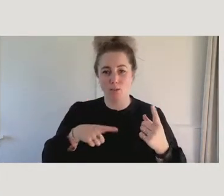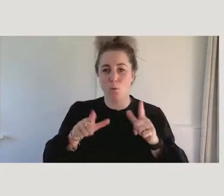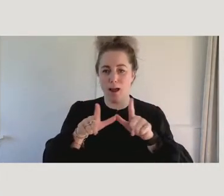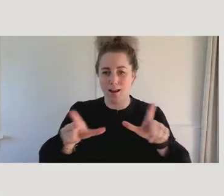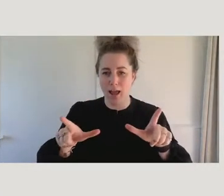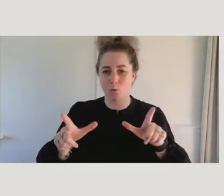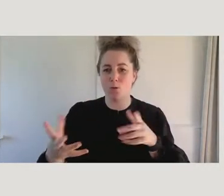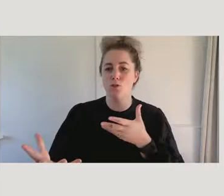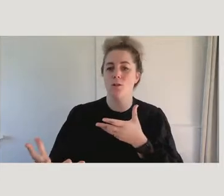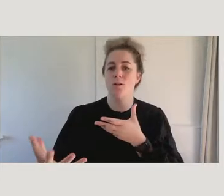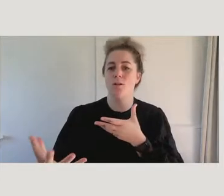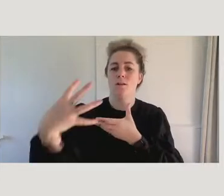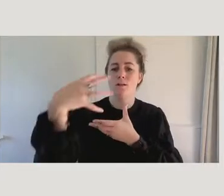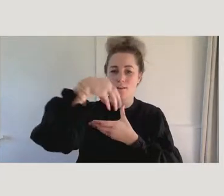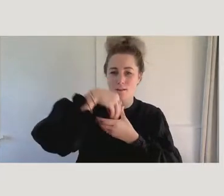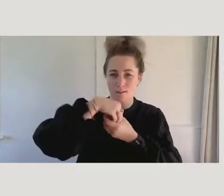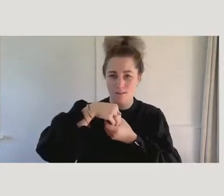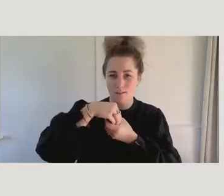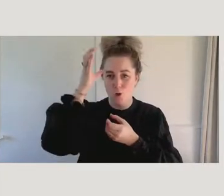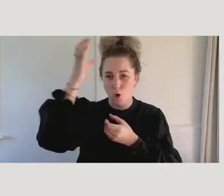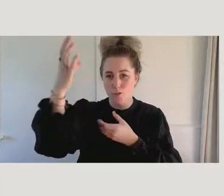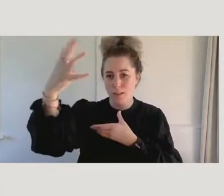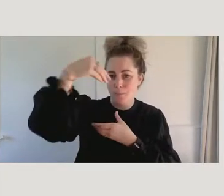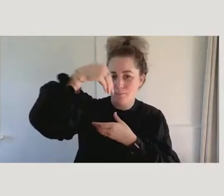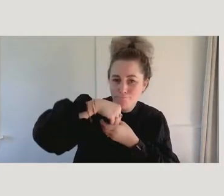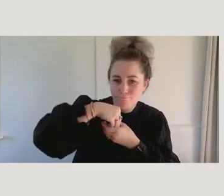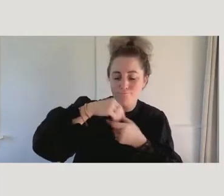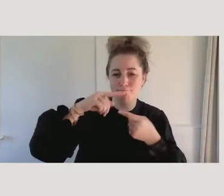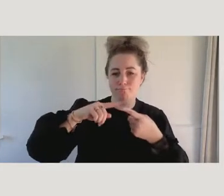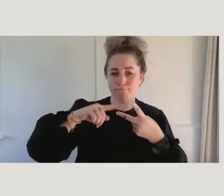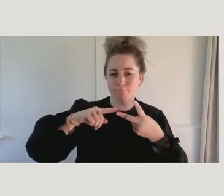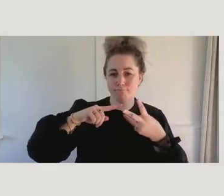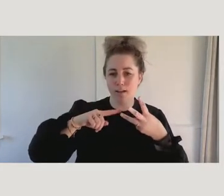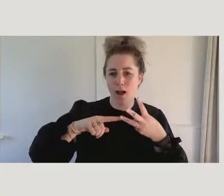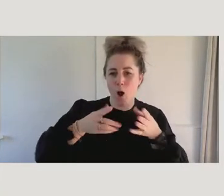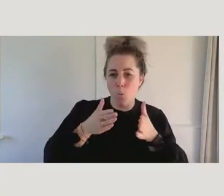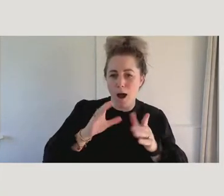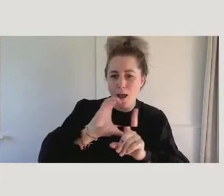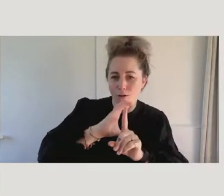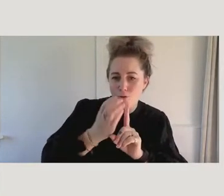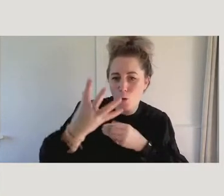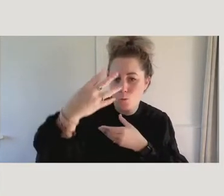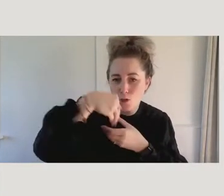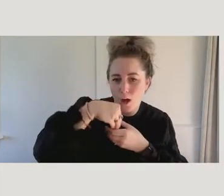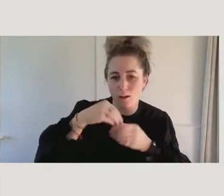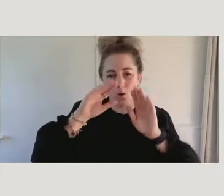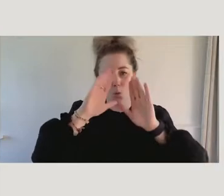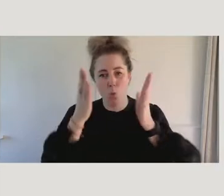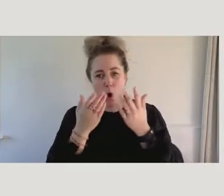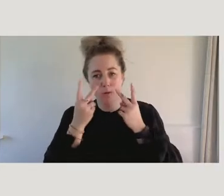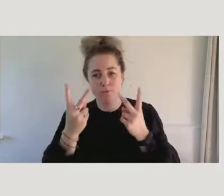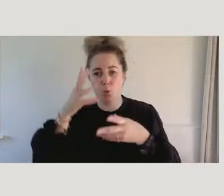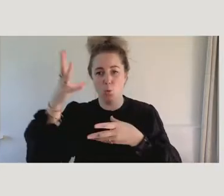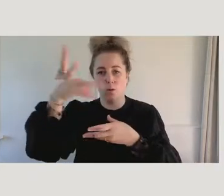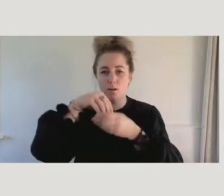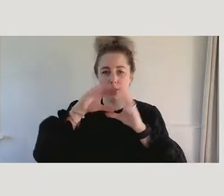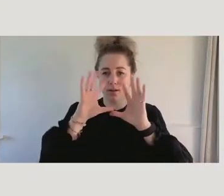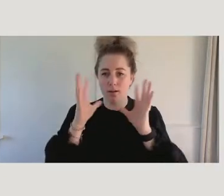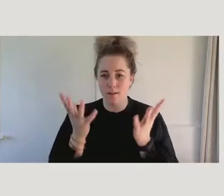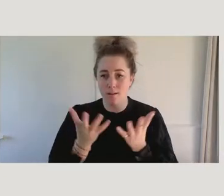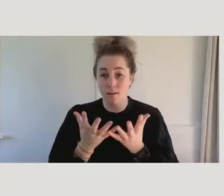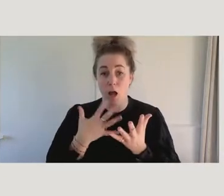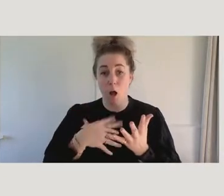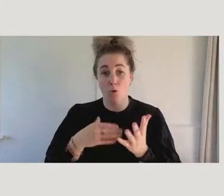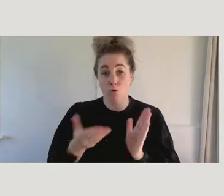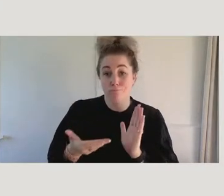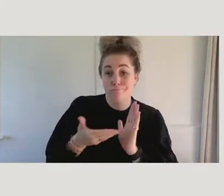it encapsulates our Concepts and our way of us our worldviews yeah good and I just want to